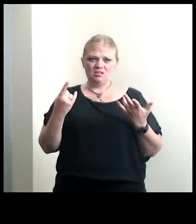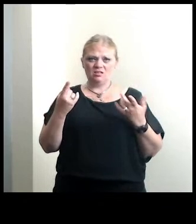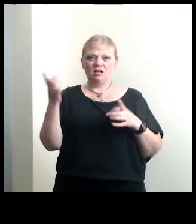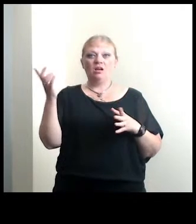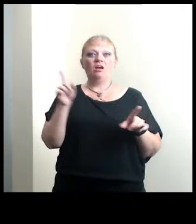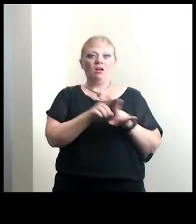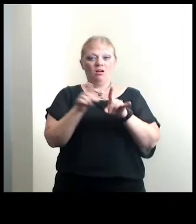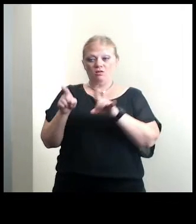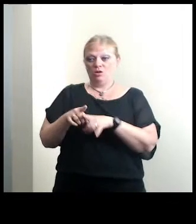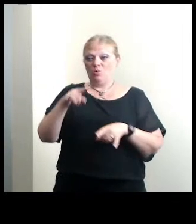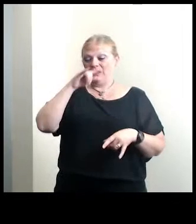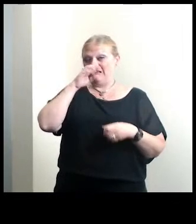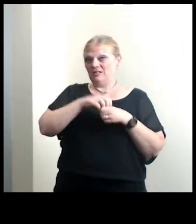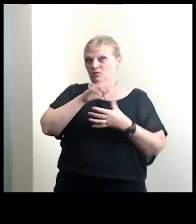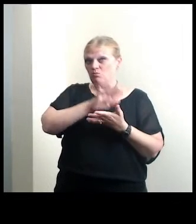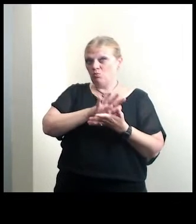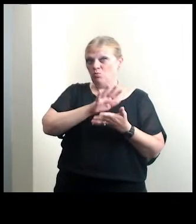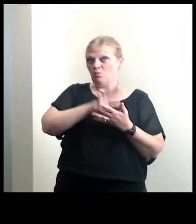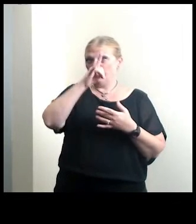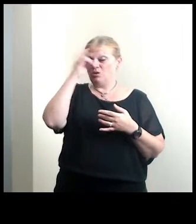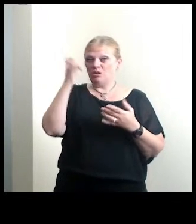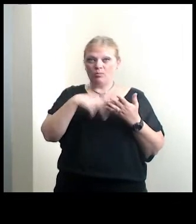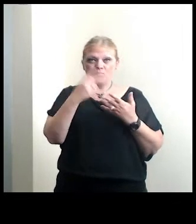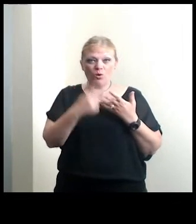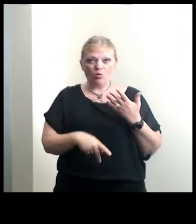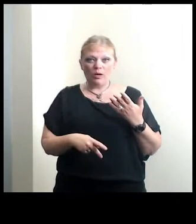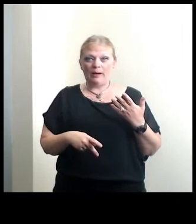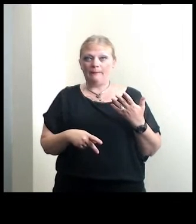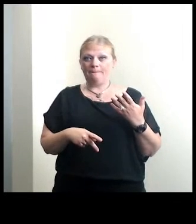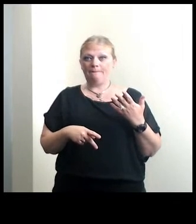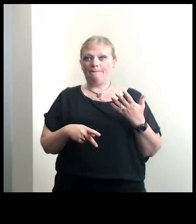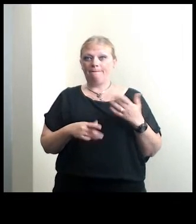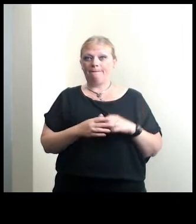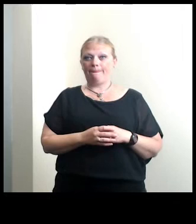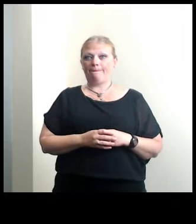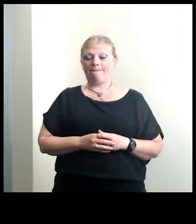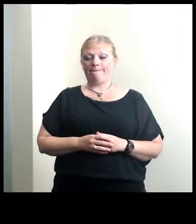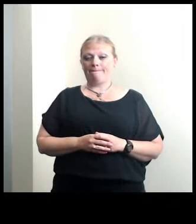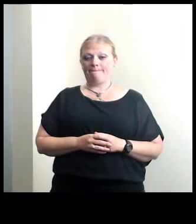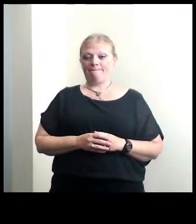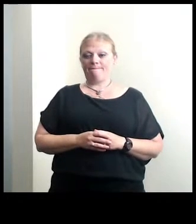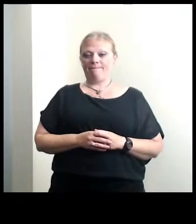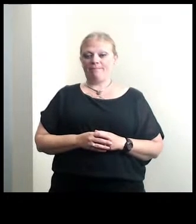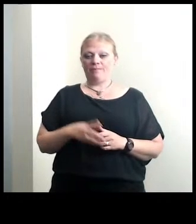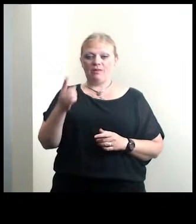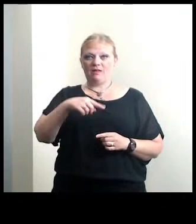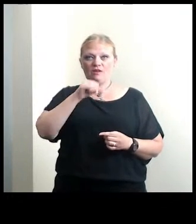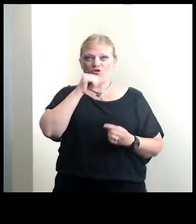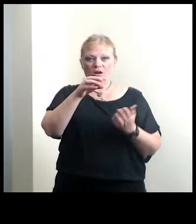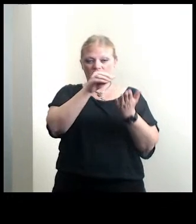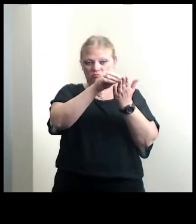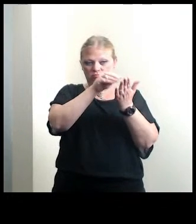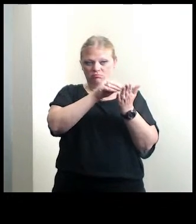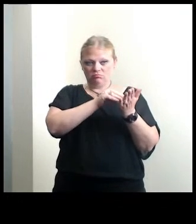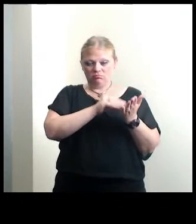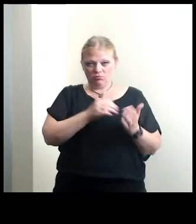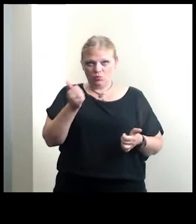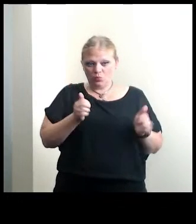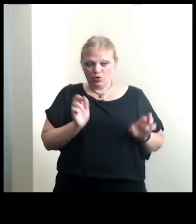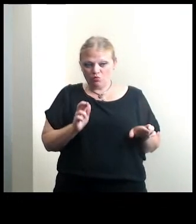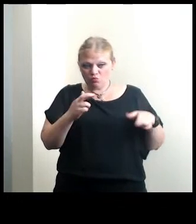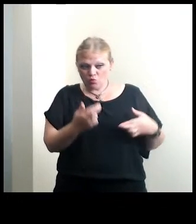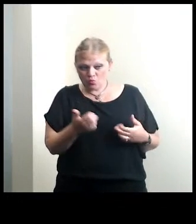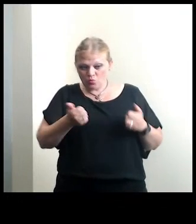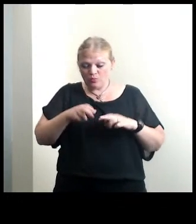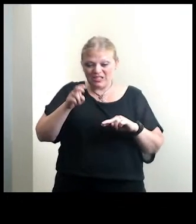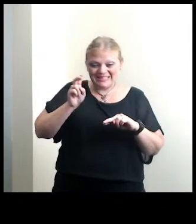are in school or in the summer camp programs, the camps or the schools aren't keeping track about what room they're in or what